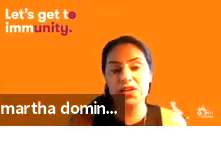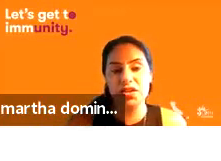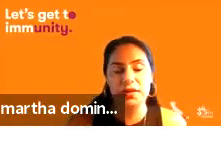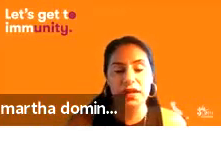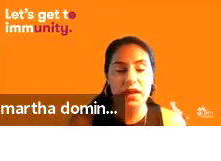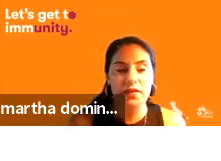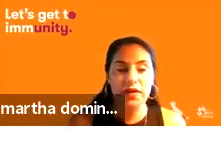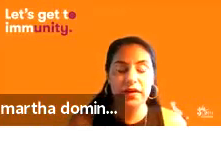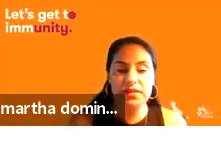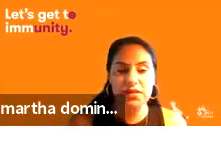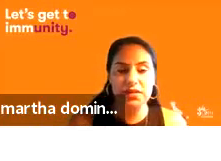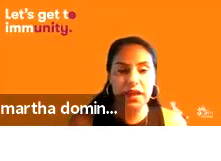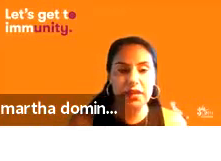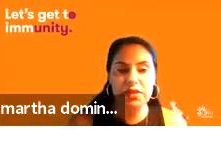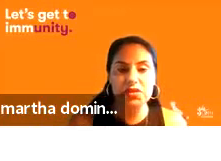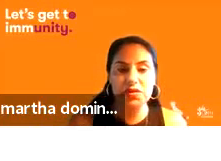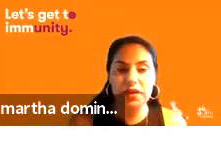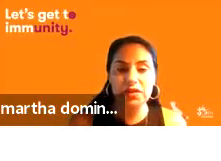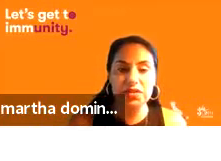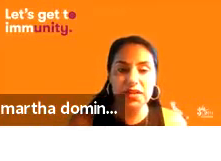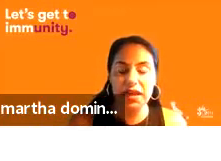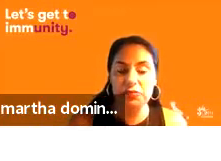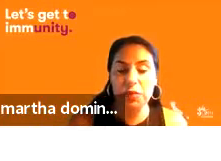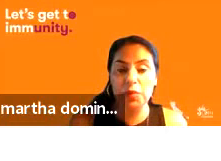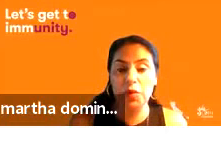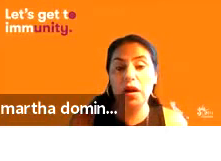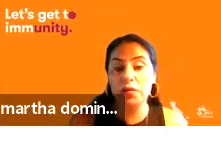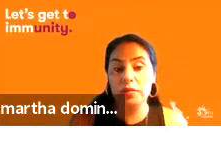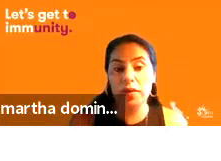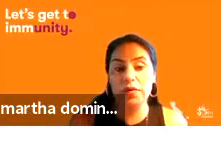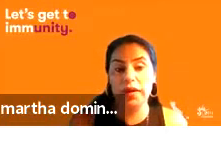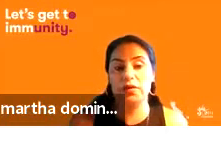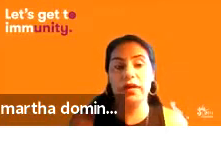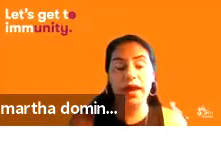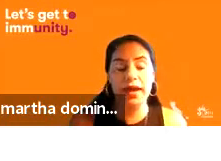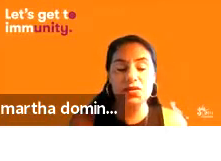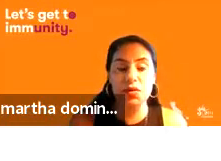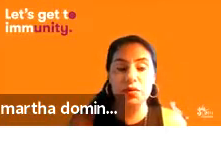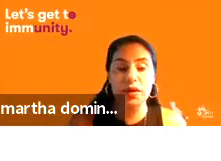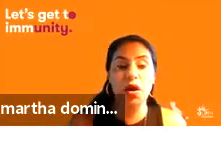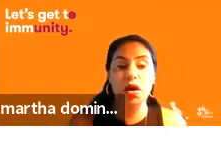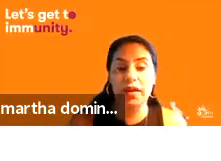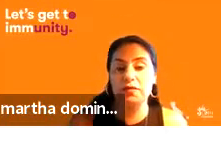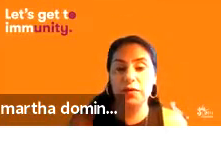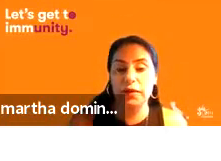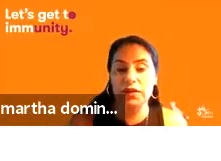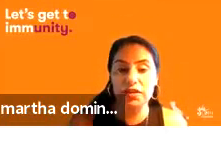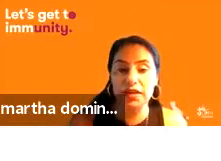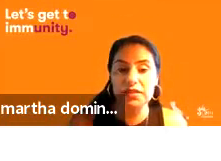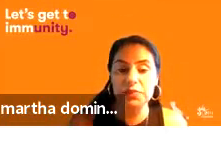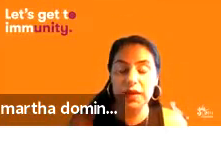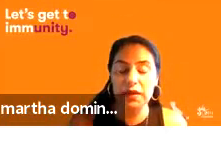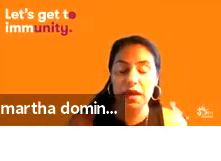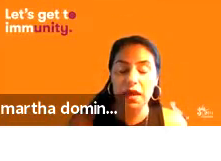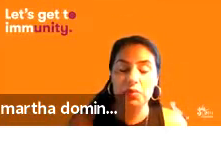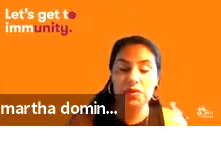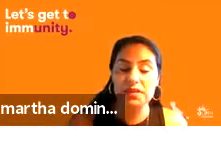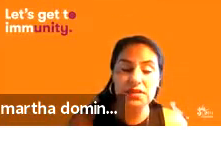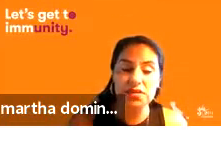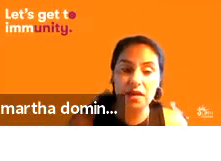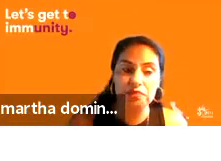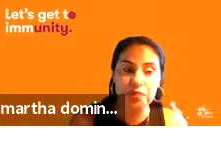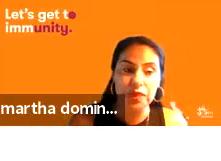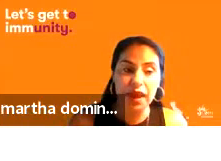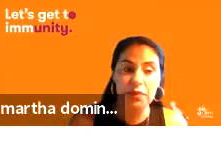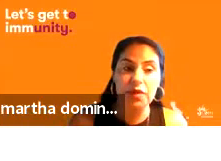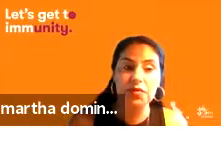to action, various different elements to understand if people are remembering our ads or recall that information that is being